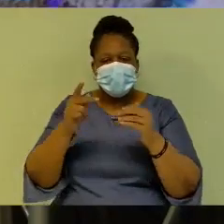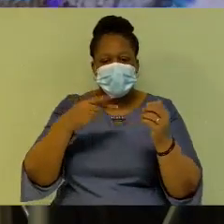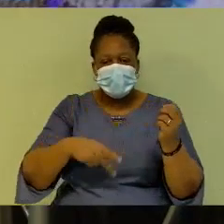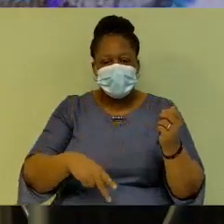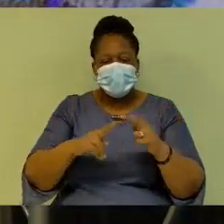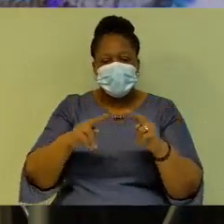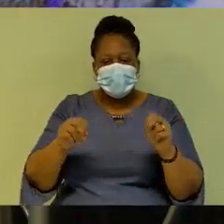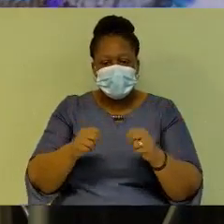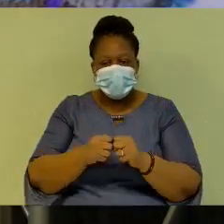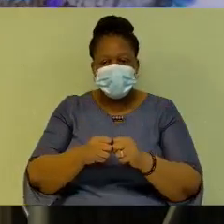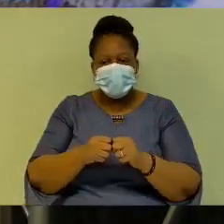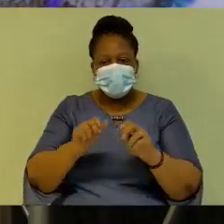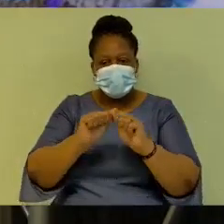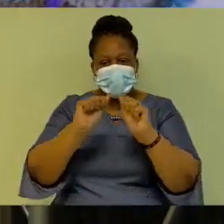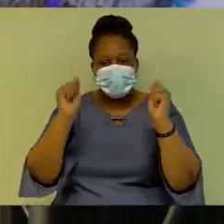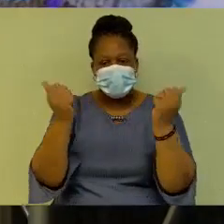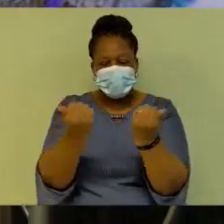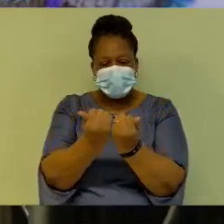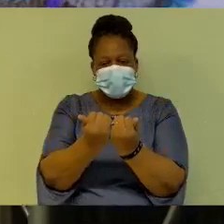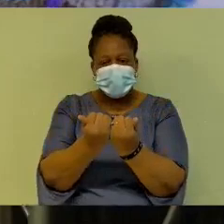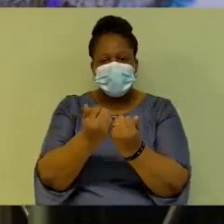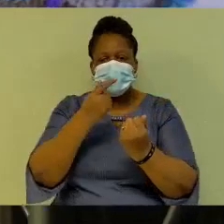Association, who is